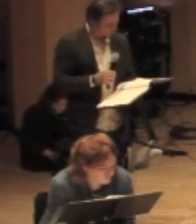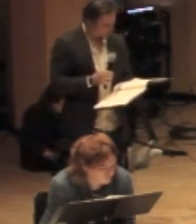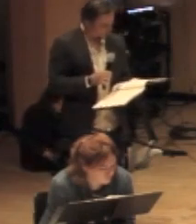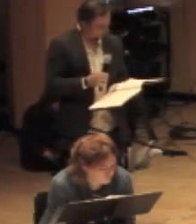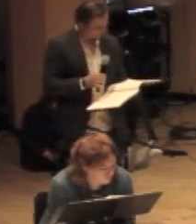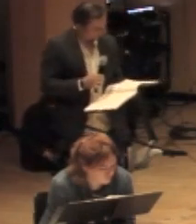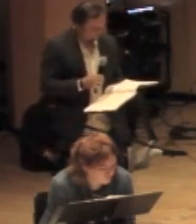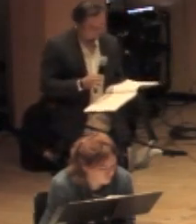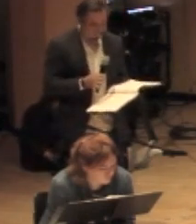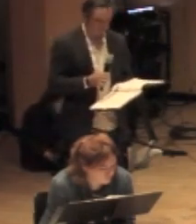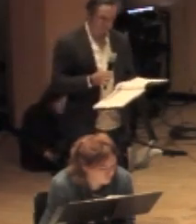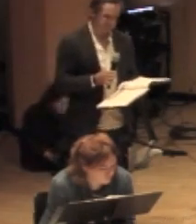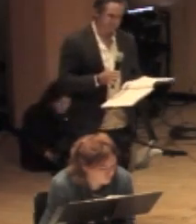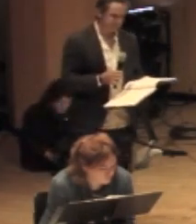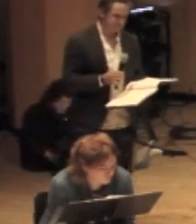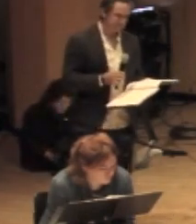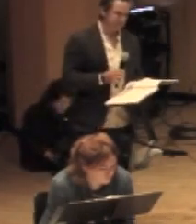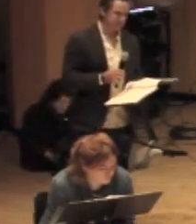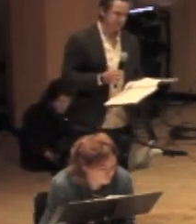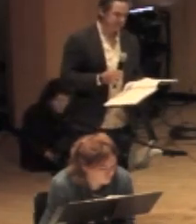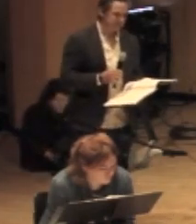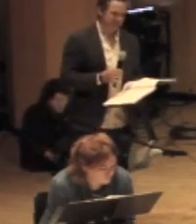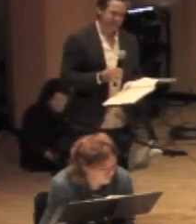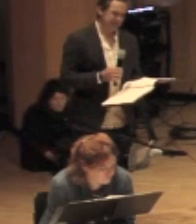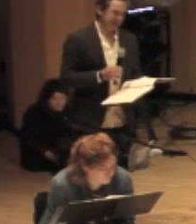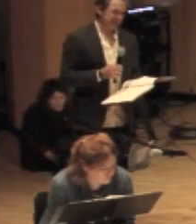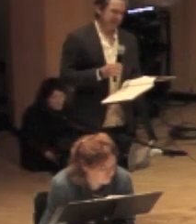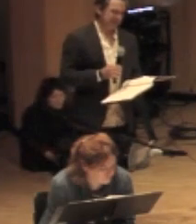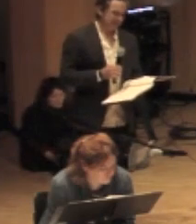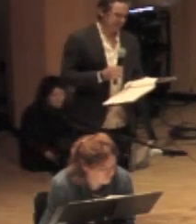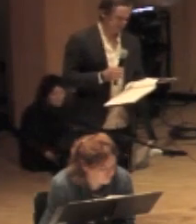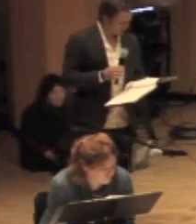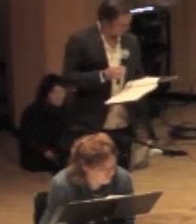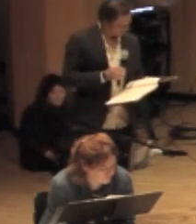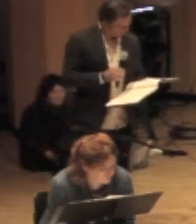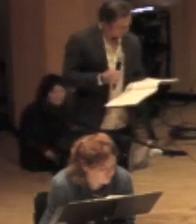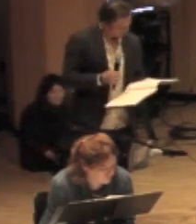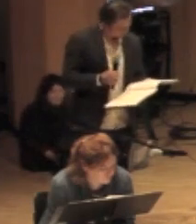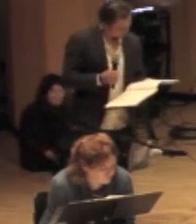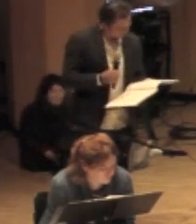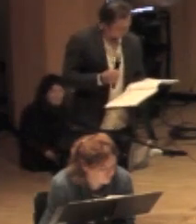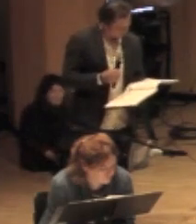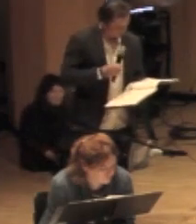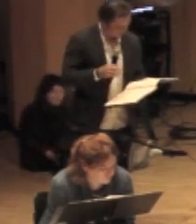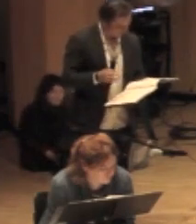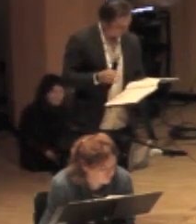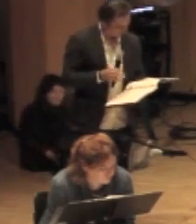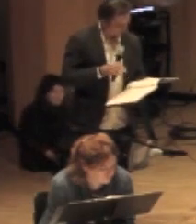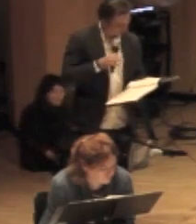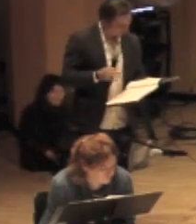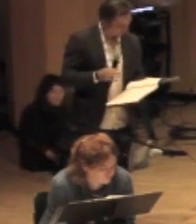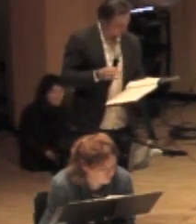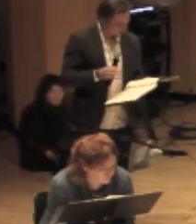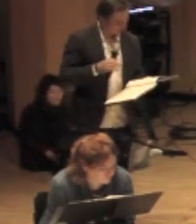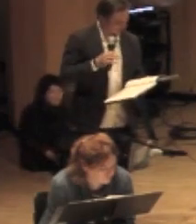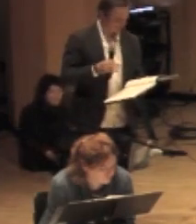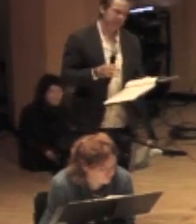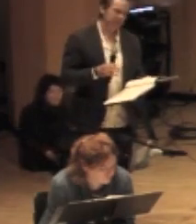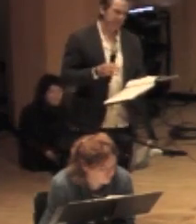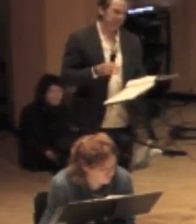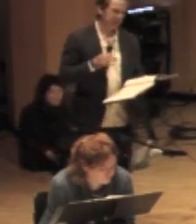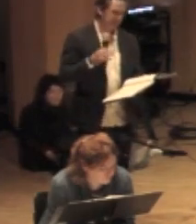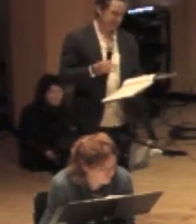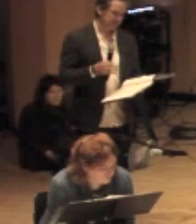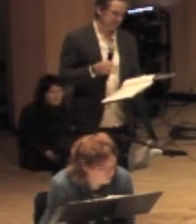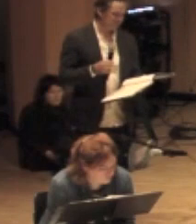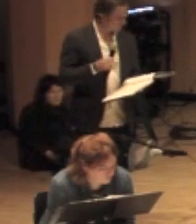or anything when you and just empty like emptied out like nothing that's